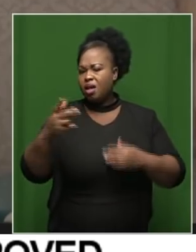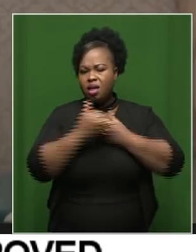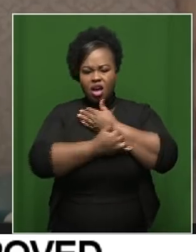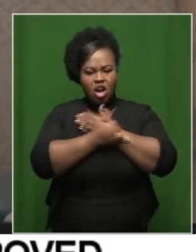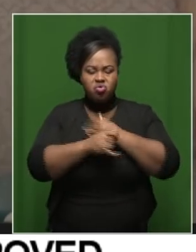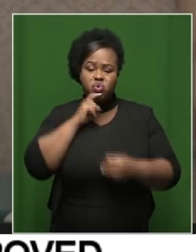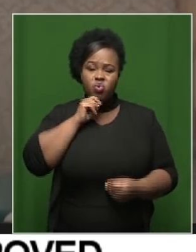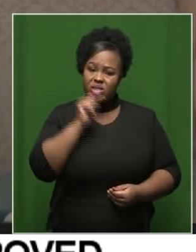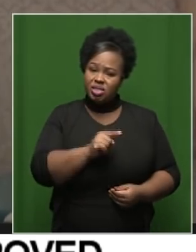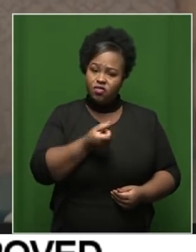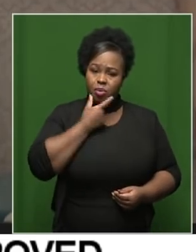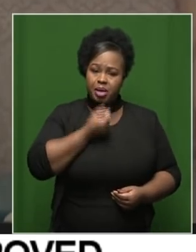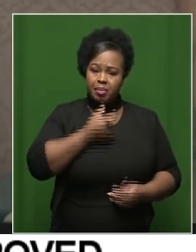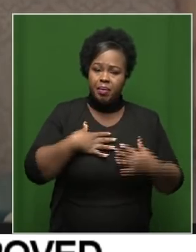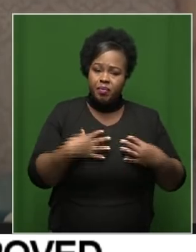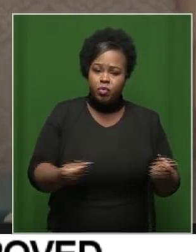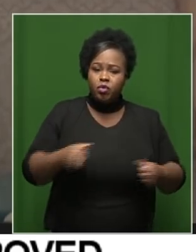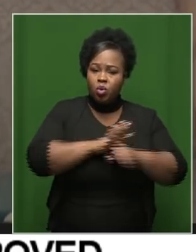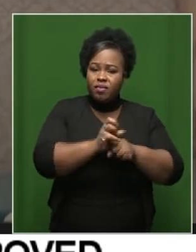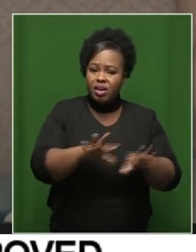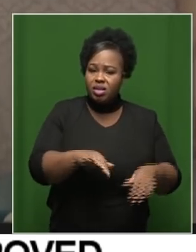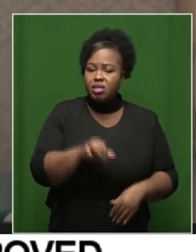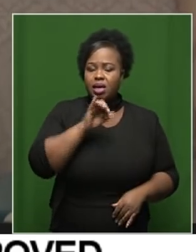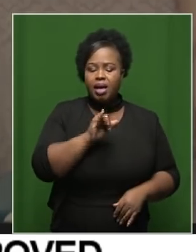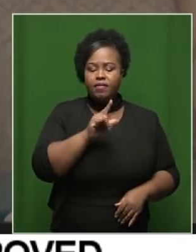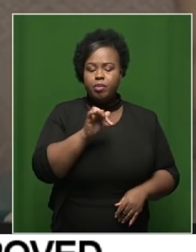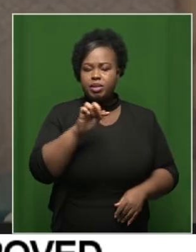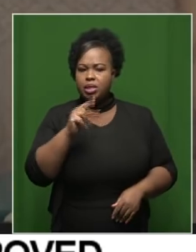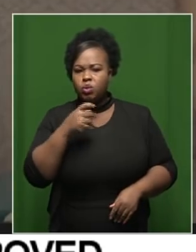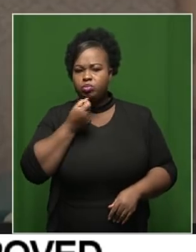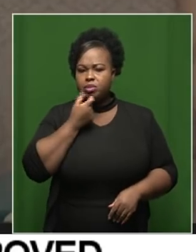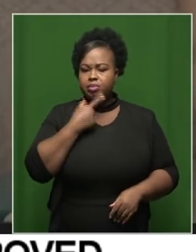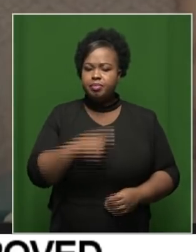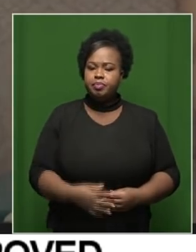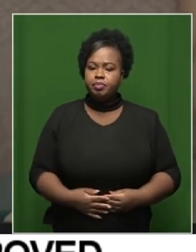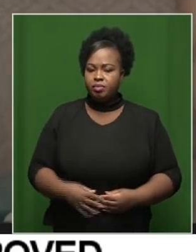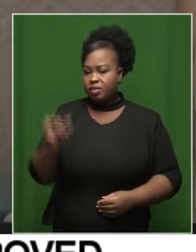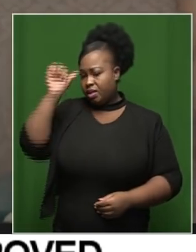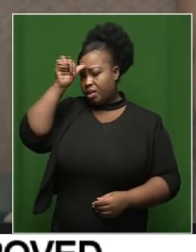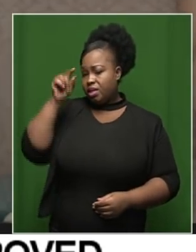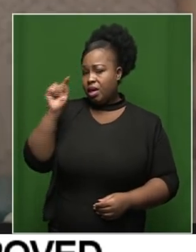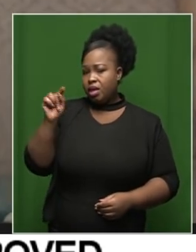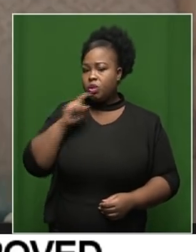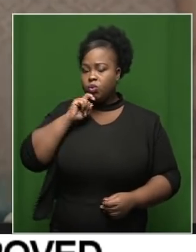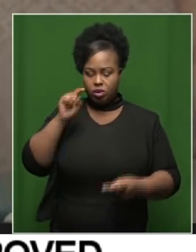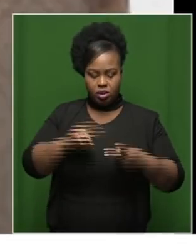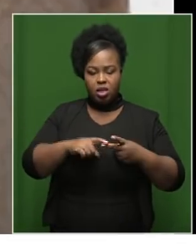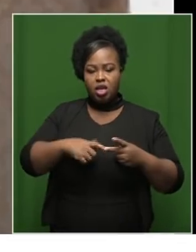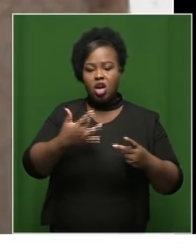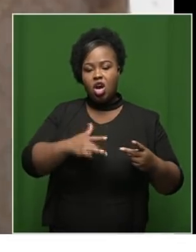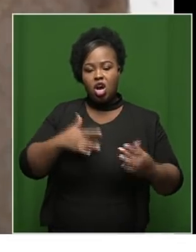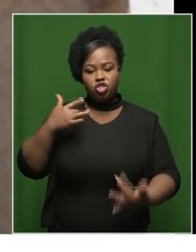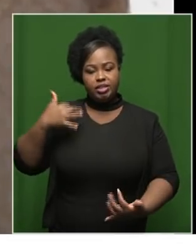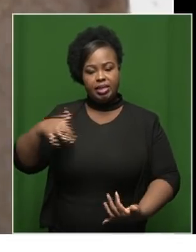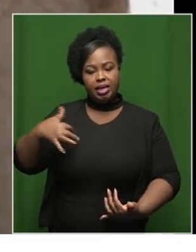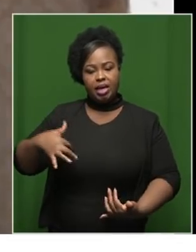successfully using it in the treatment of COVID-19? So in India, in the state of Uttar Pradesh, they're using it. In Argentina, they've just okayed it now,